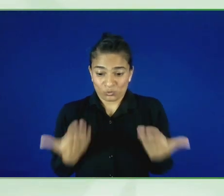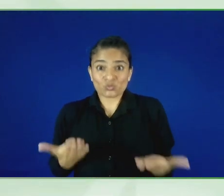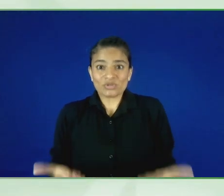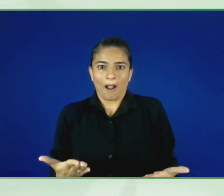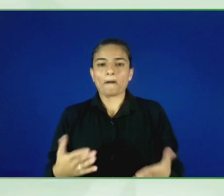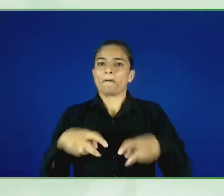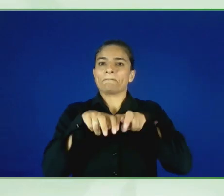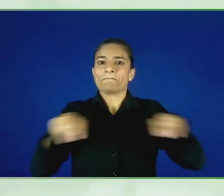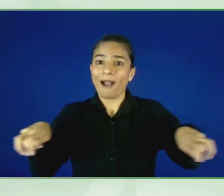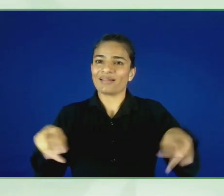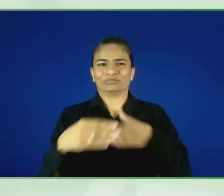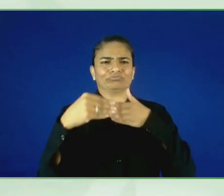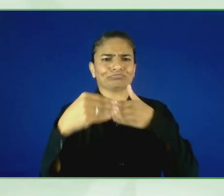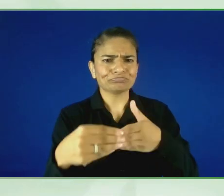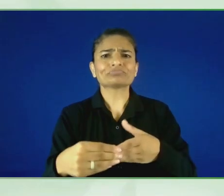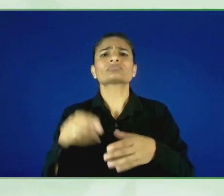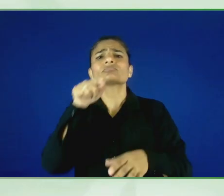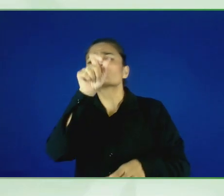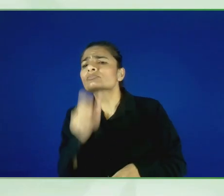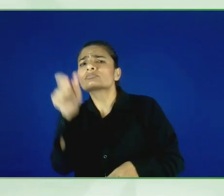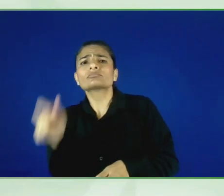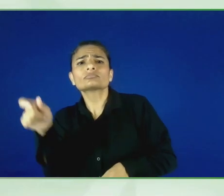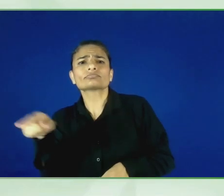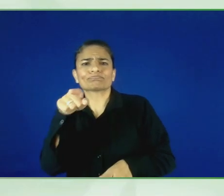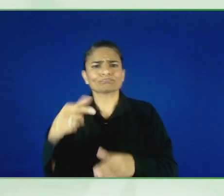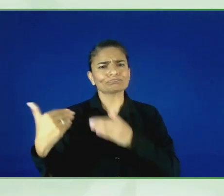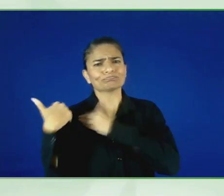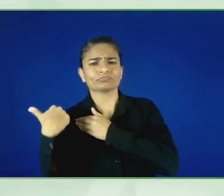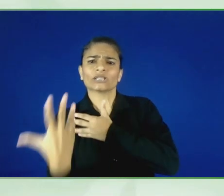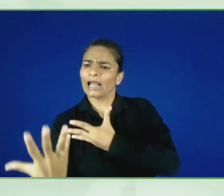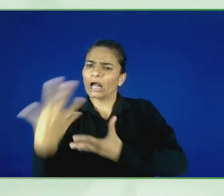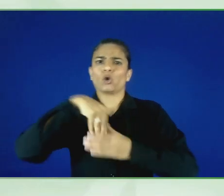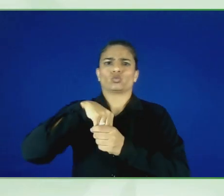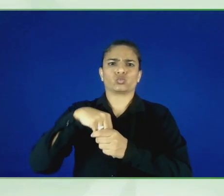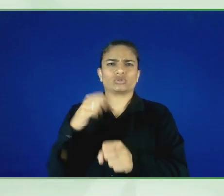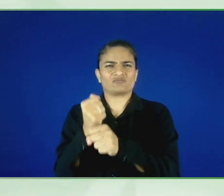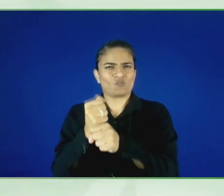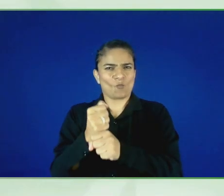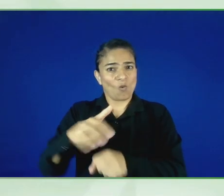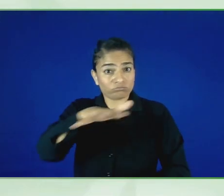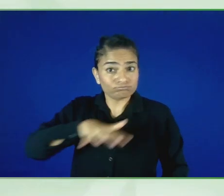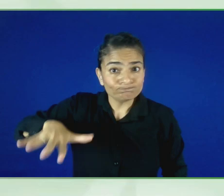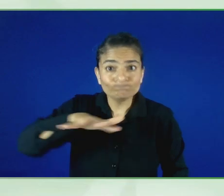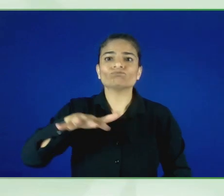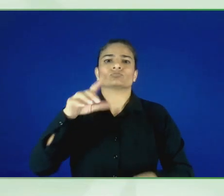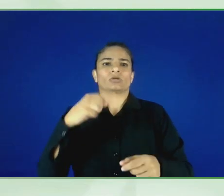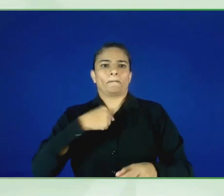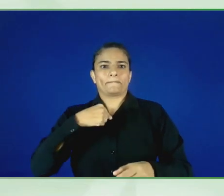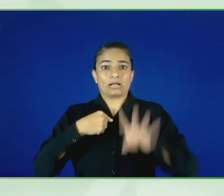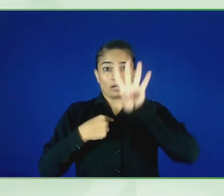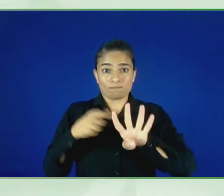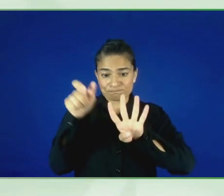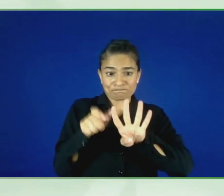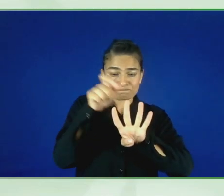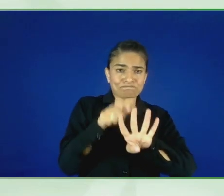about. We have representatives from myAbility, who is also happens to be a Valuable